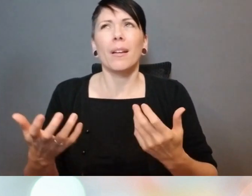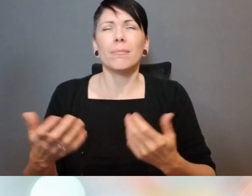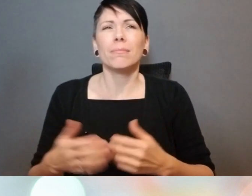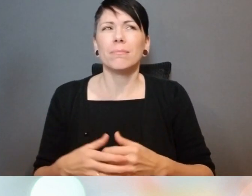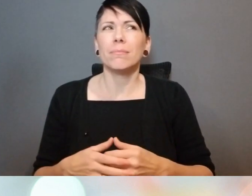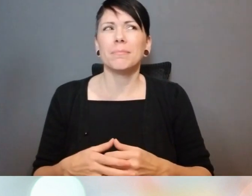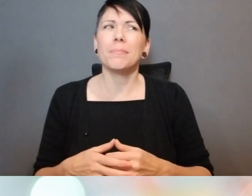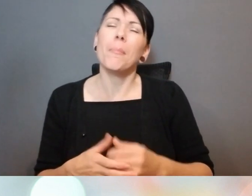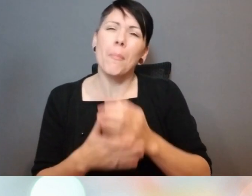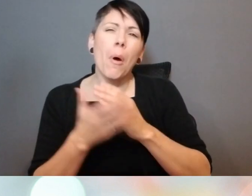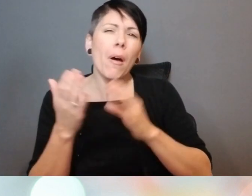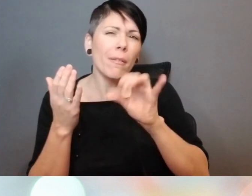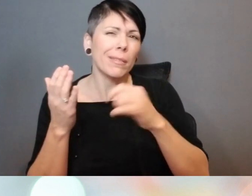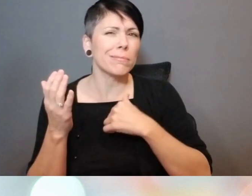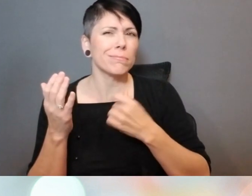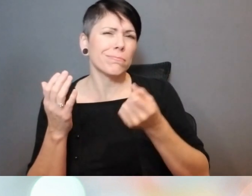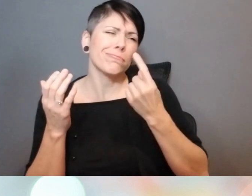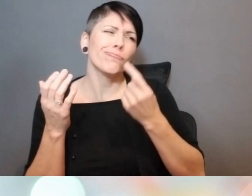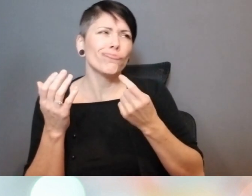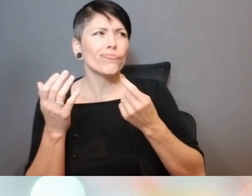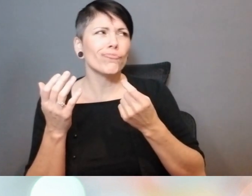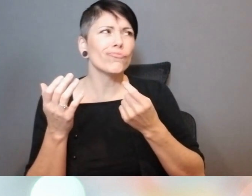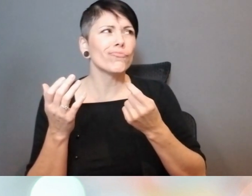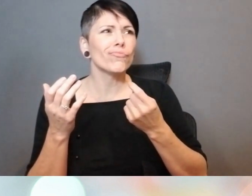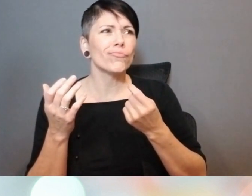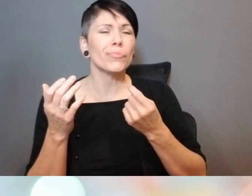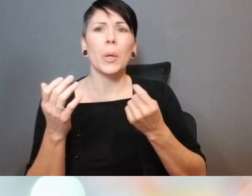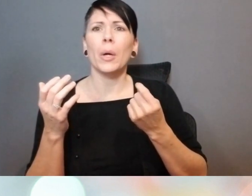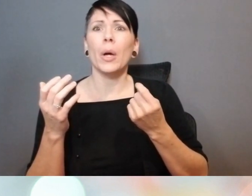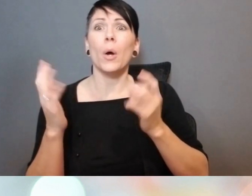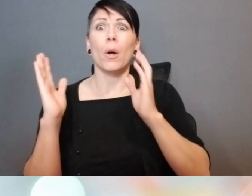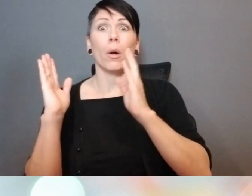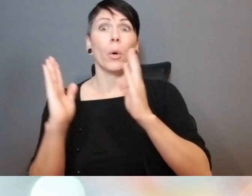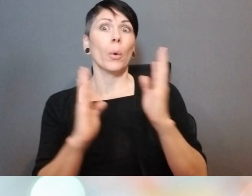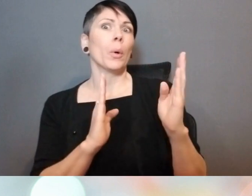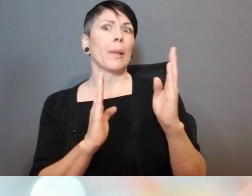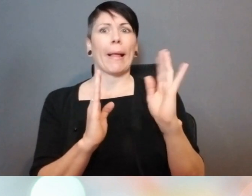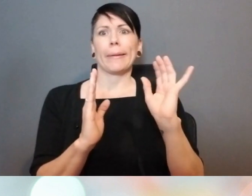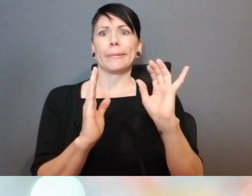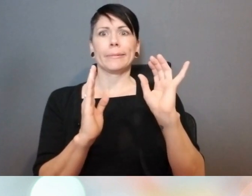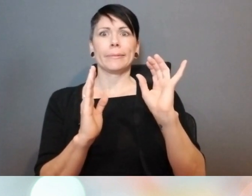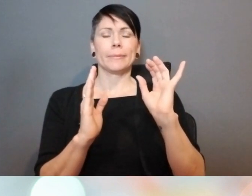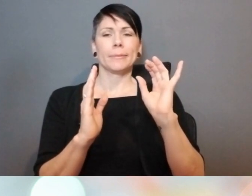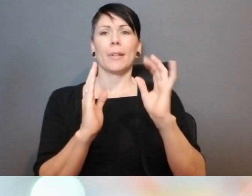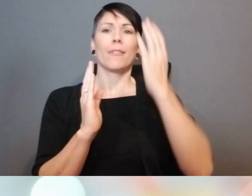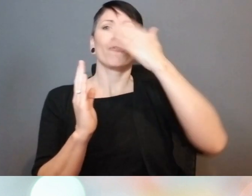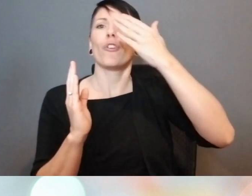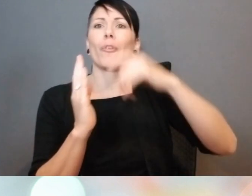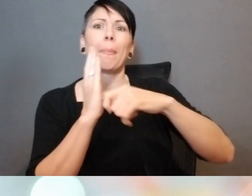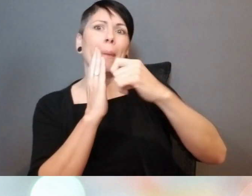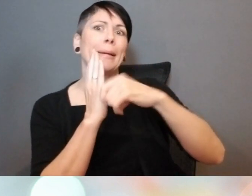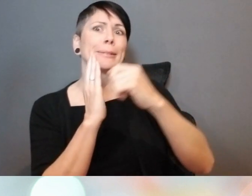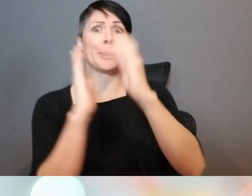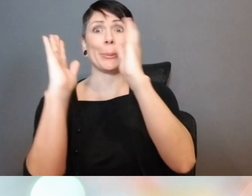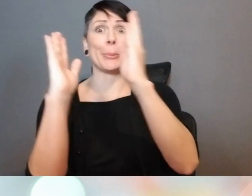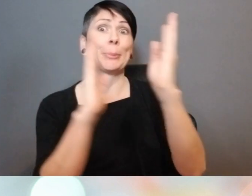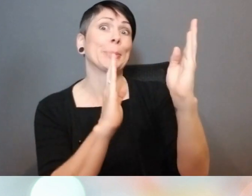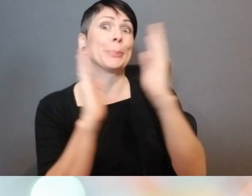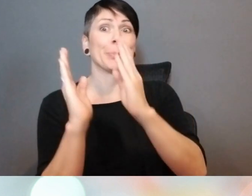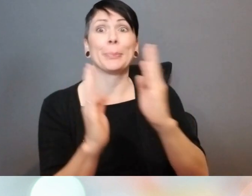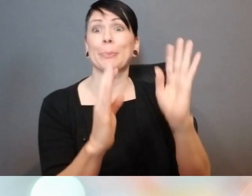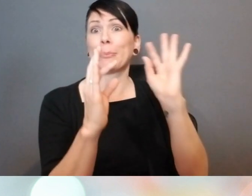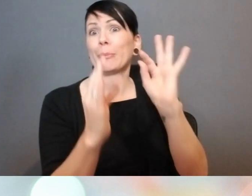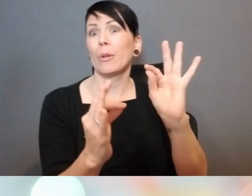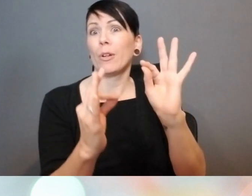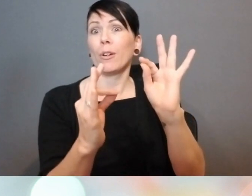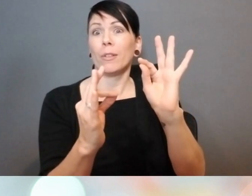So, I can relate to aspects of this. I do love how an organized space looks, but I definitely spend